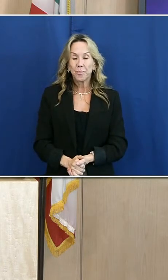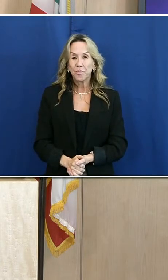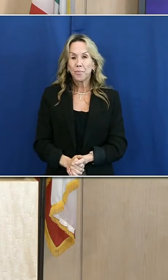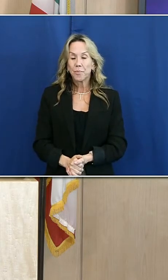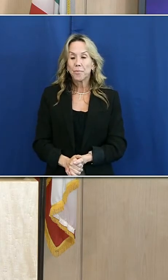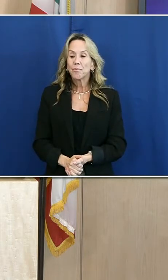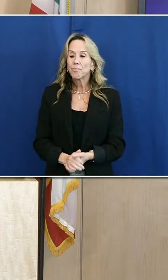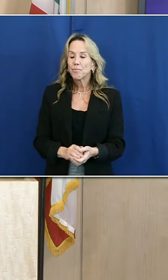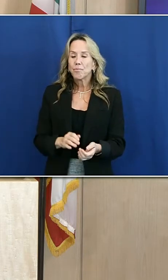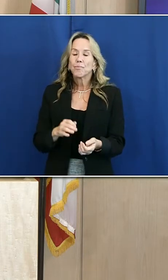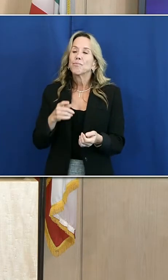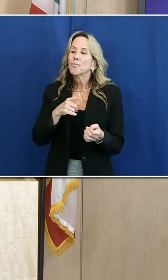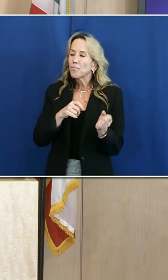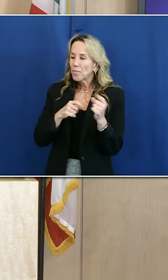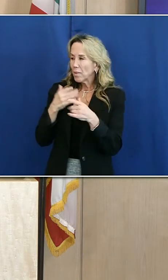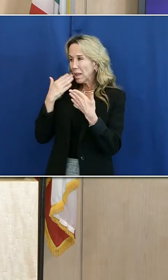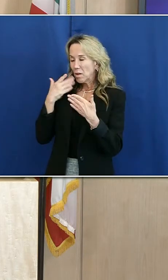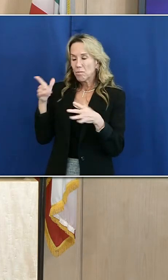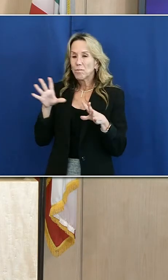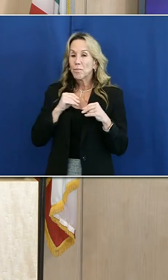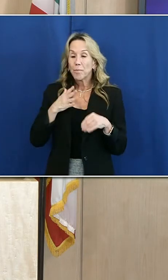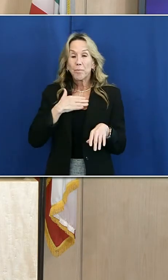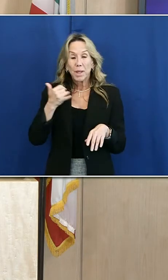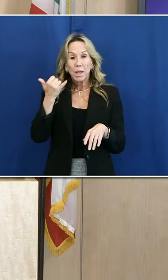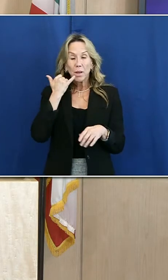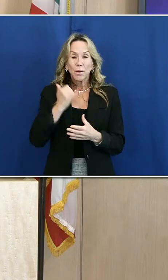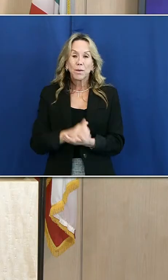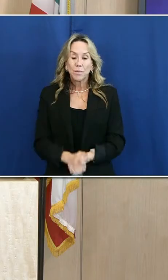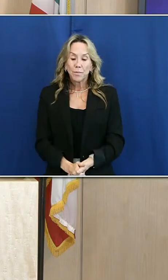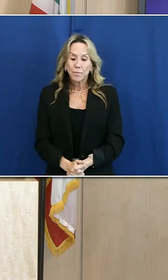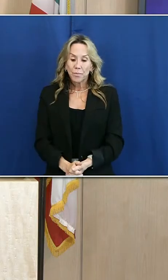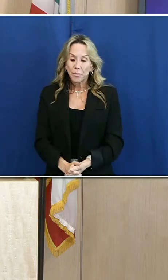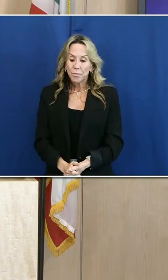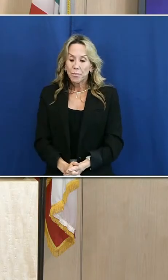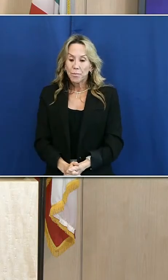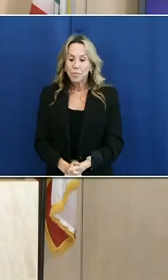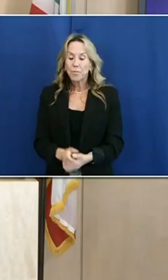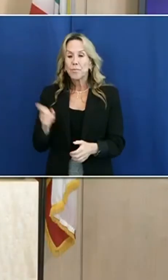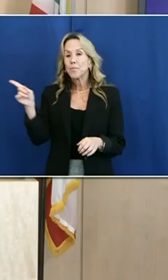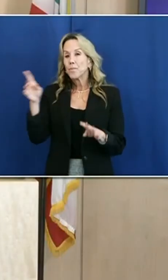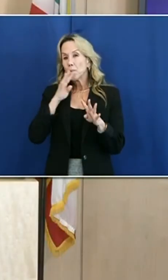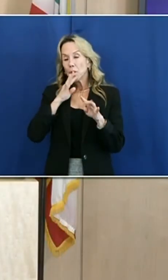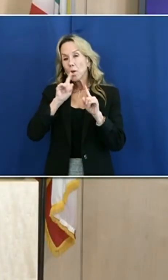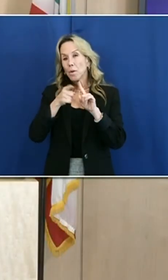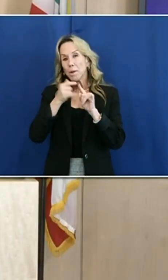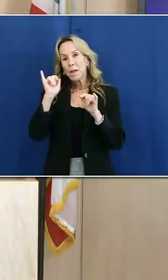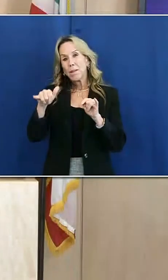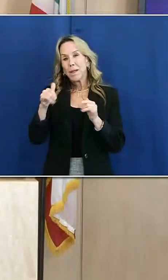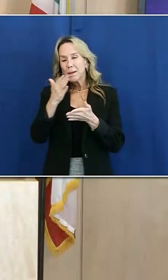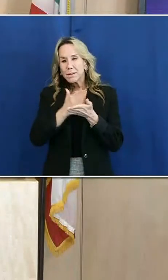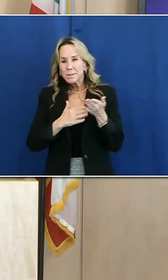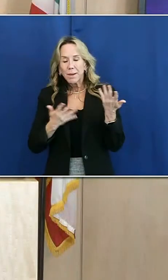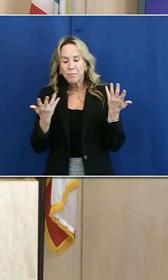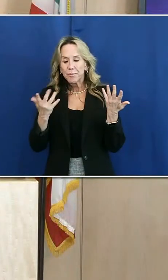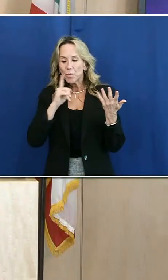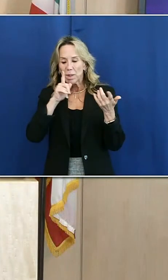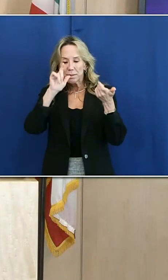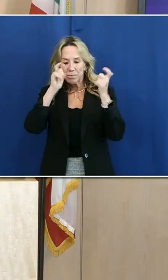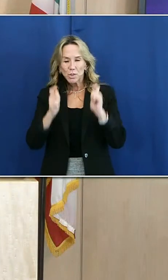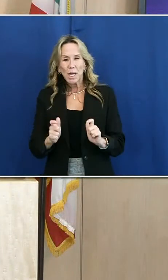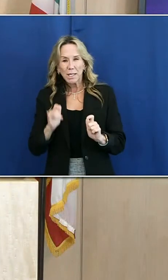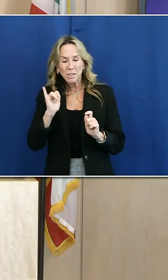Hi, Dr. Woodman. Thank you for taking my call. You talked about some of the restrictions on some of the facilities, the